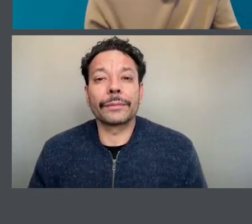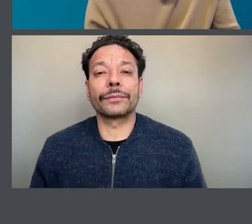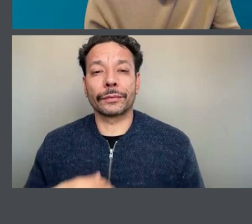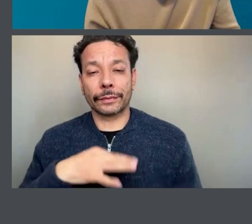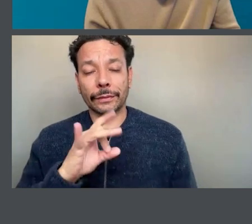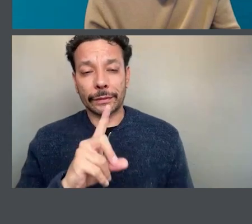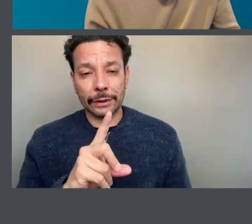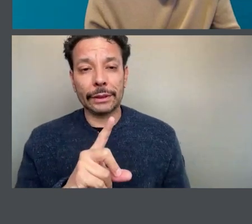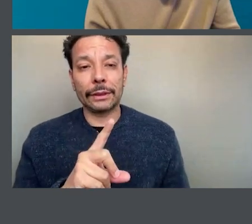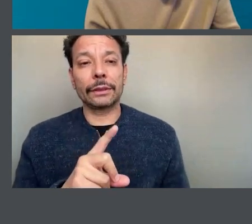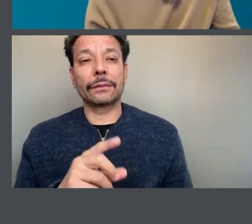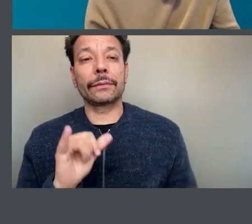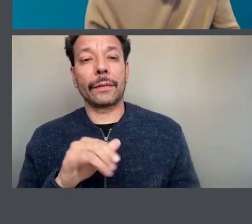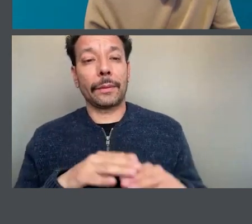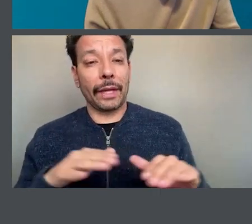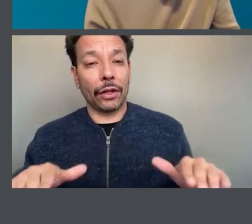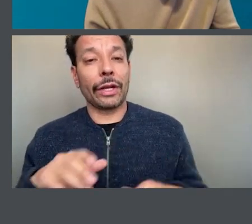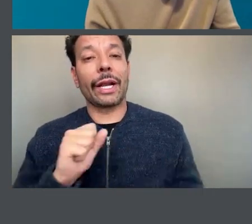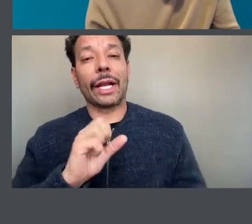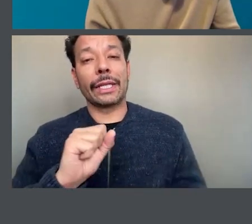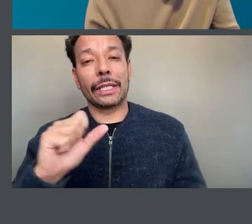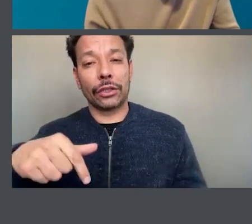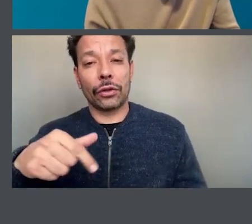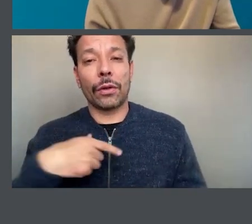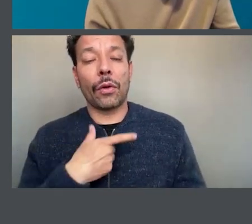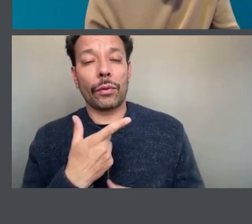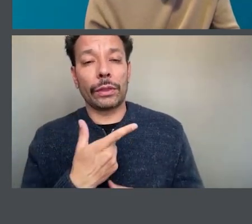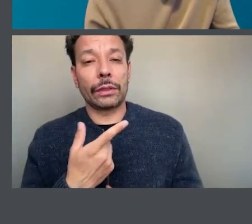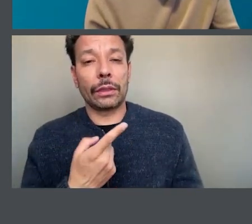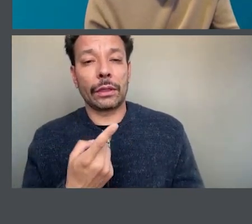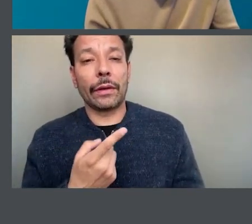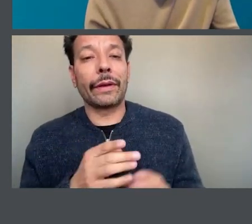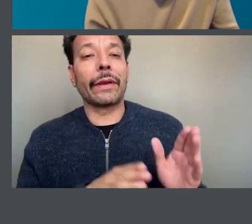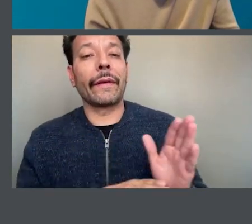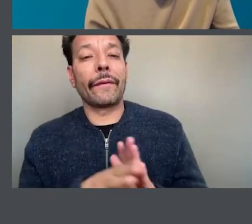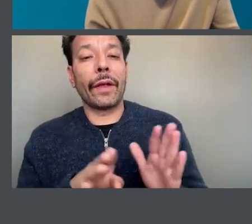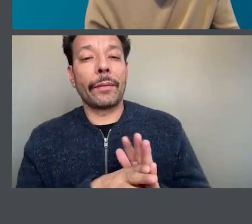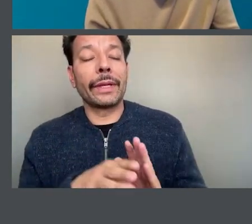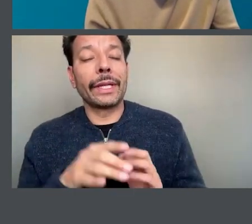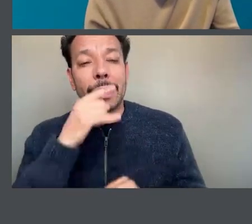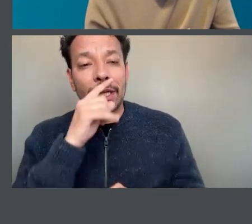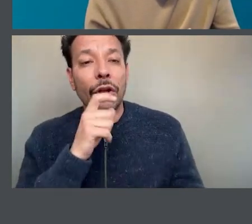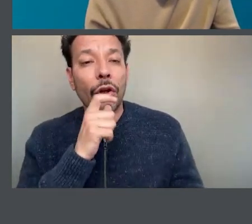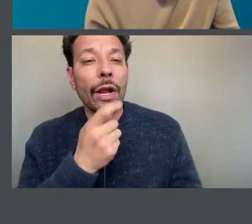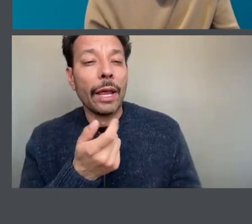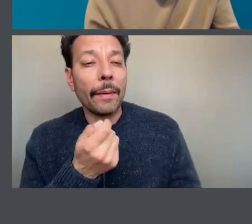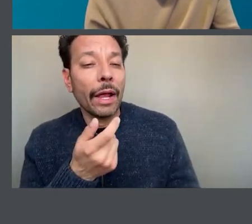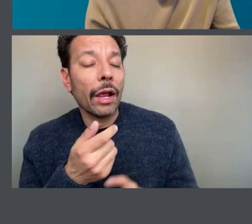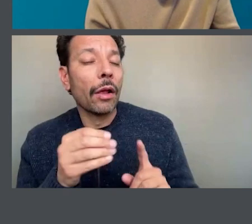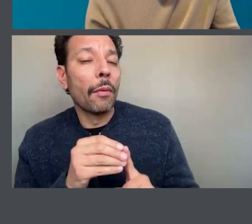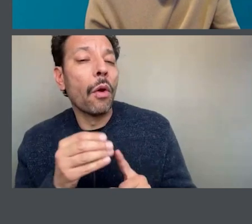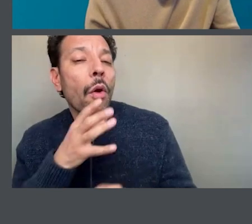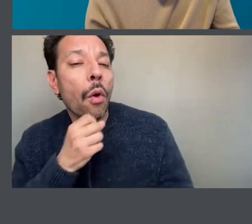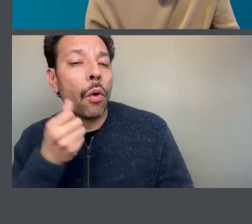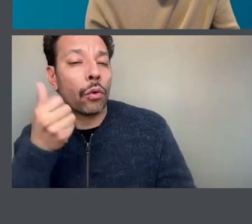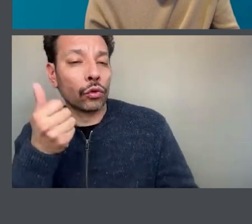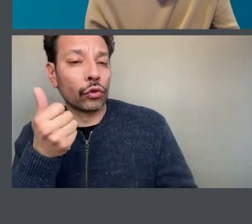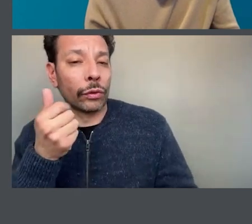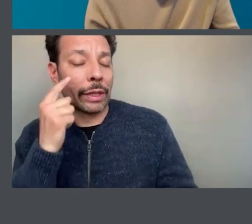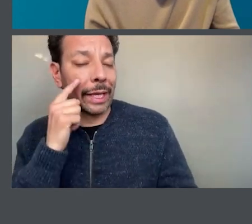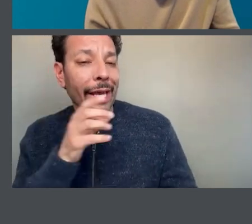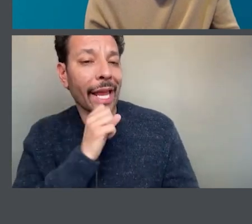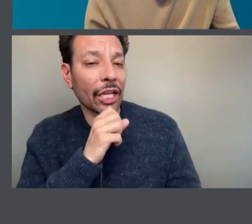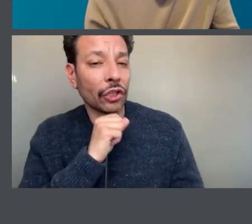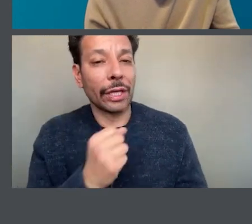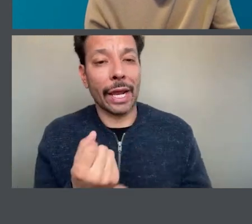We did. So the pediatric SSQ, I believe, was developed in kids who are a little bit older. So I believe